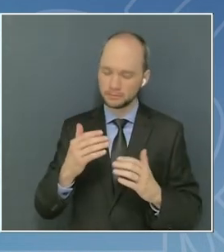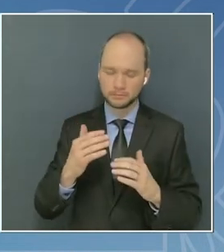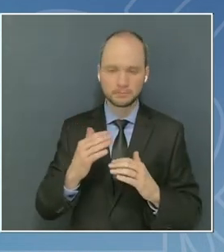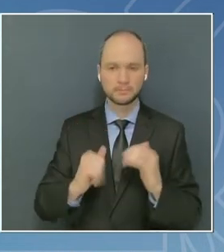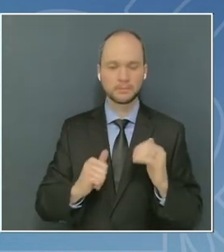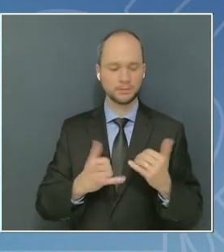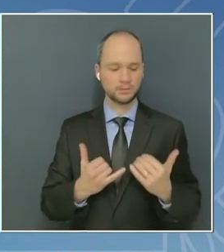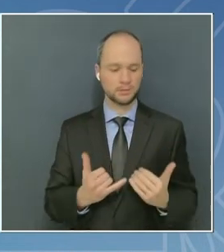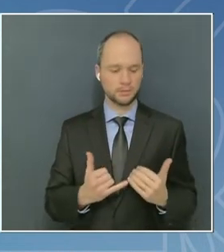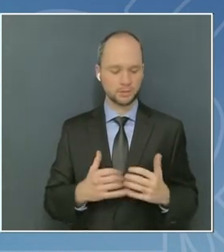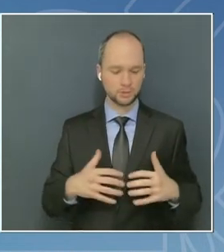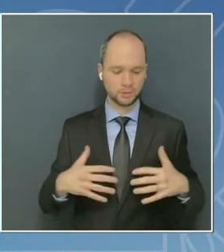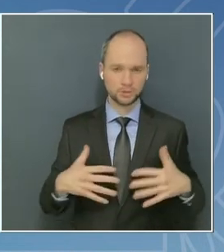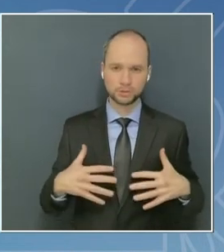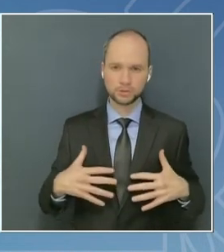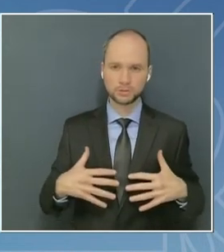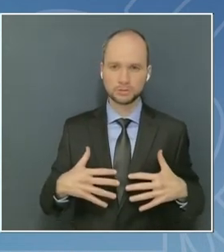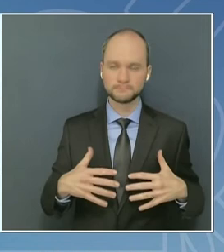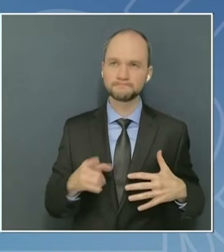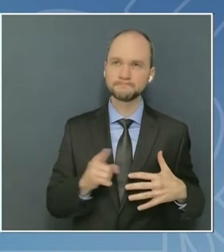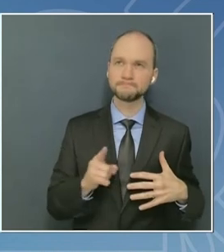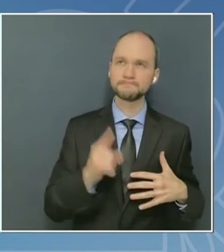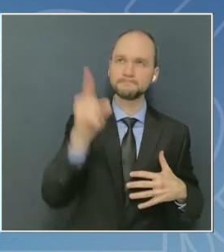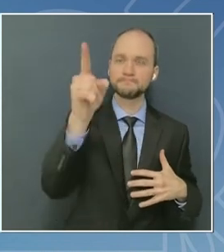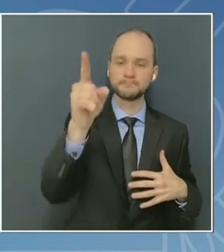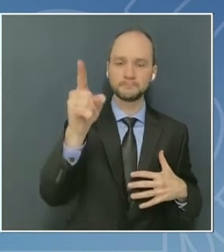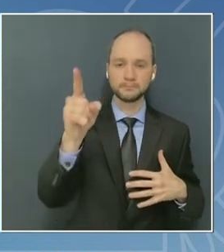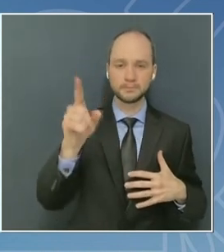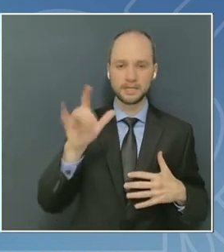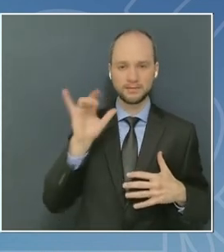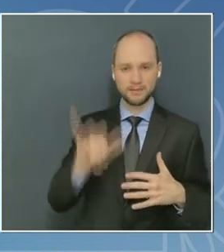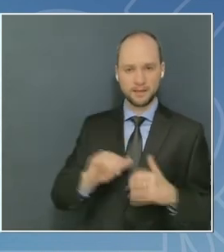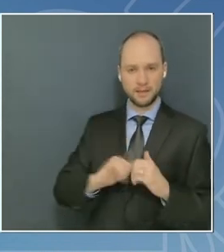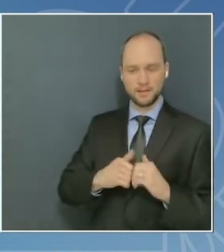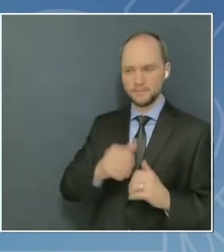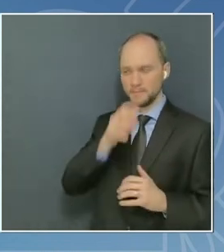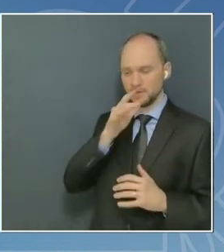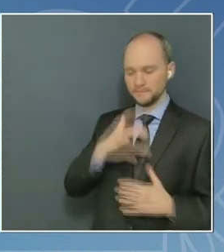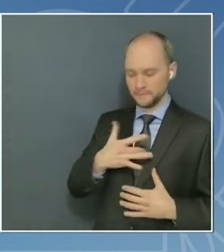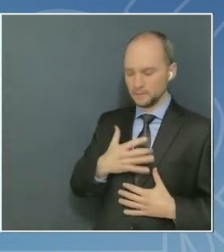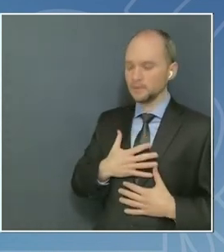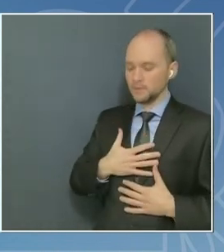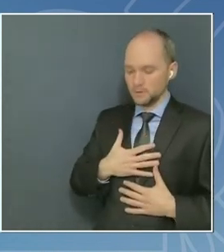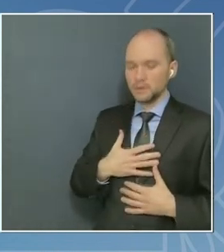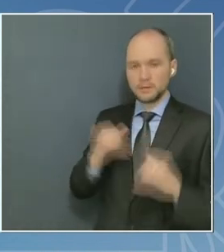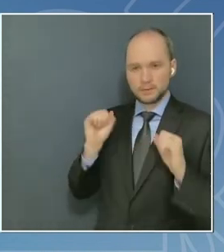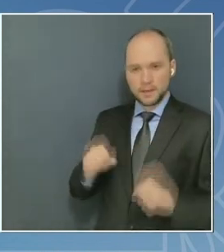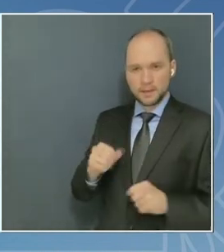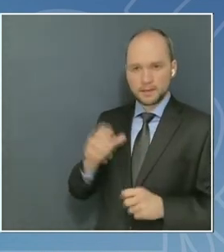to go and climb that literal lifeline. And so when I think about this,